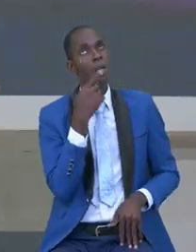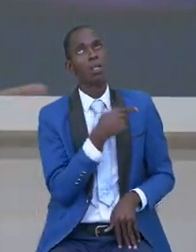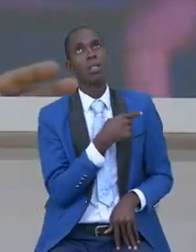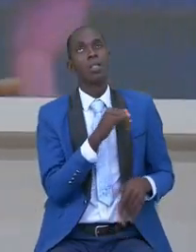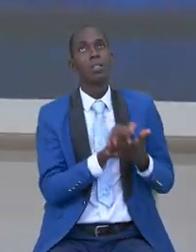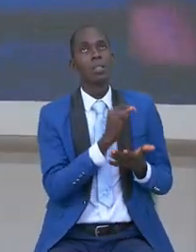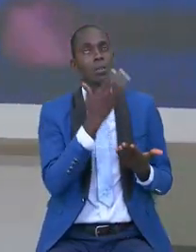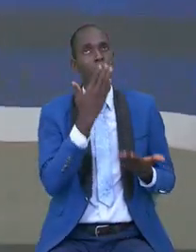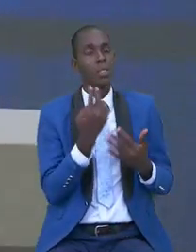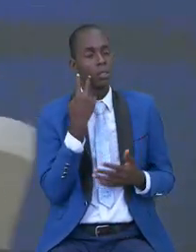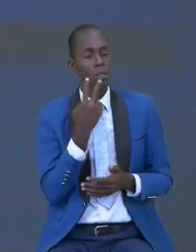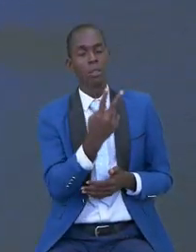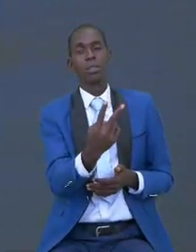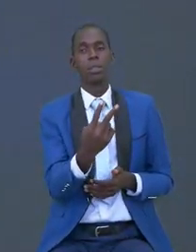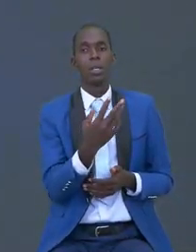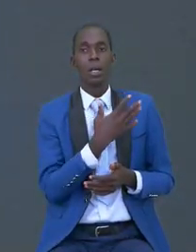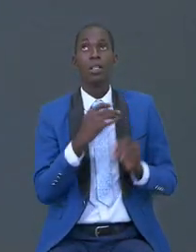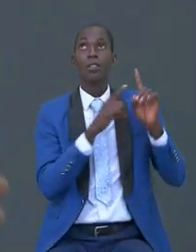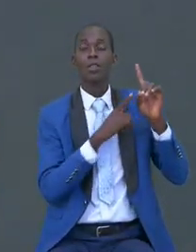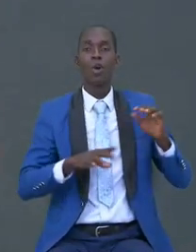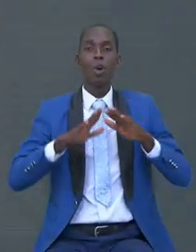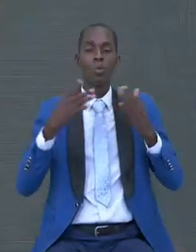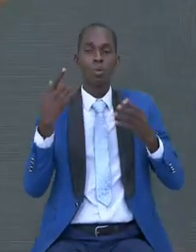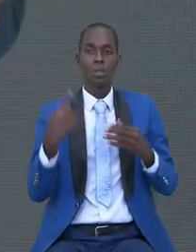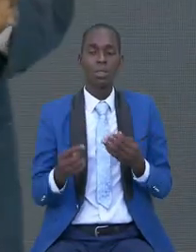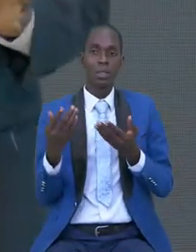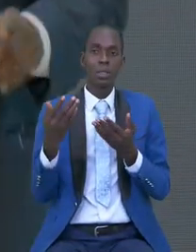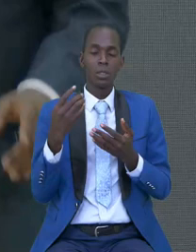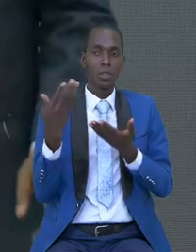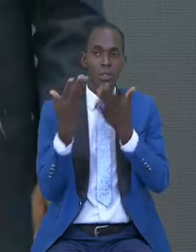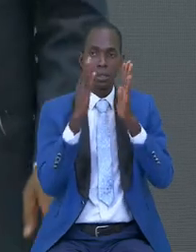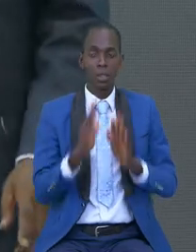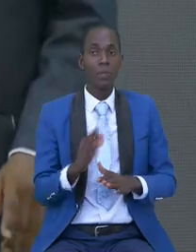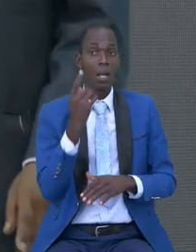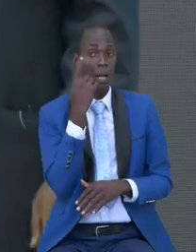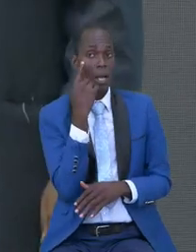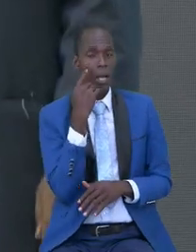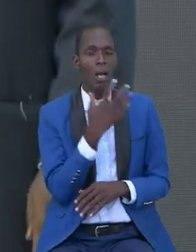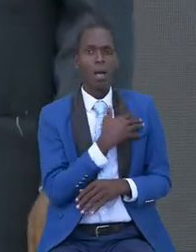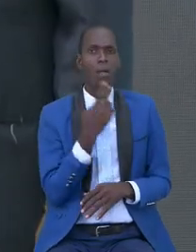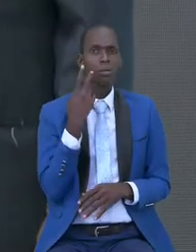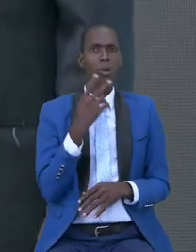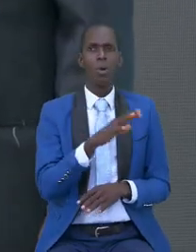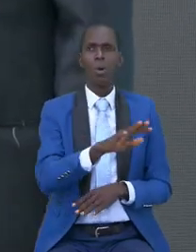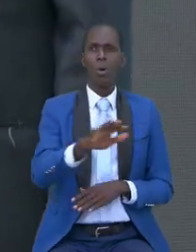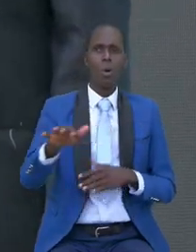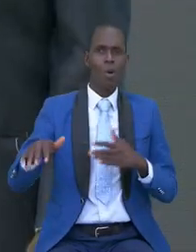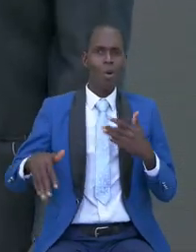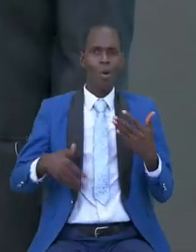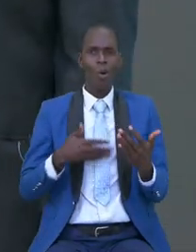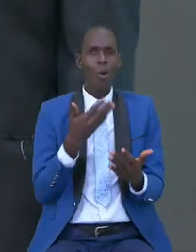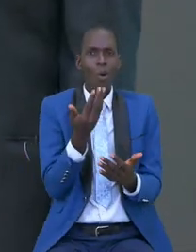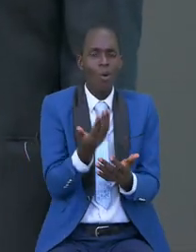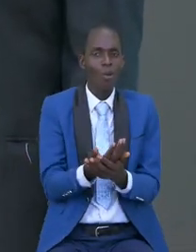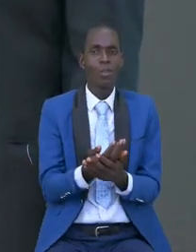see. And the Lord opened the eyes of the servant of Elisha, and he saw all the surrounding.